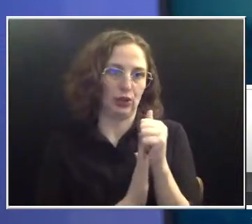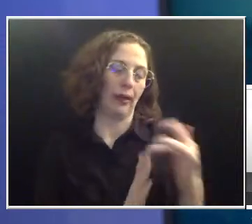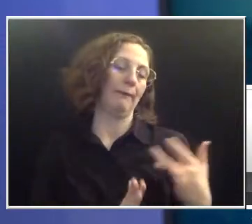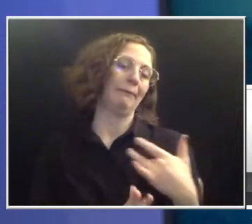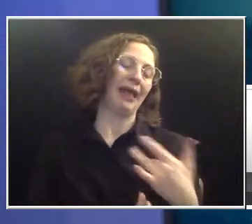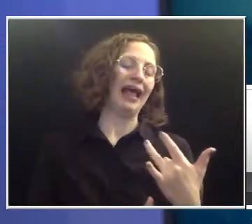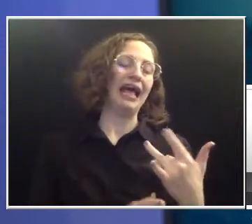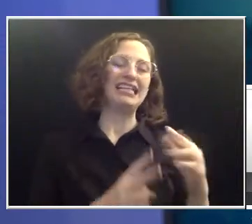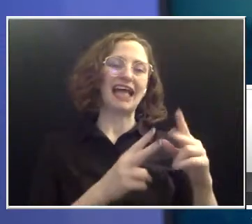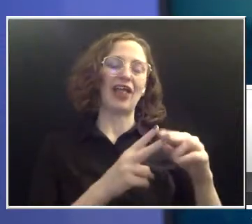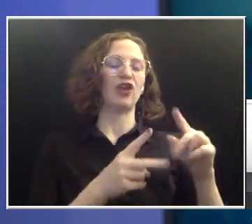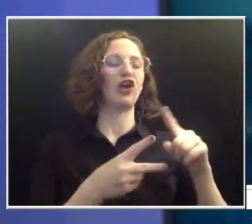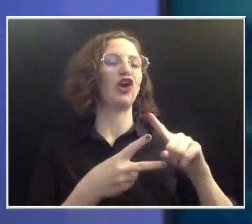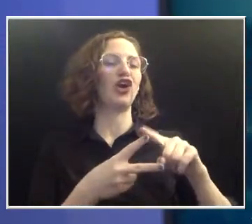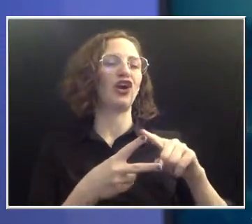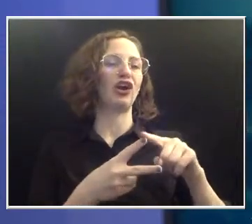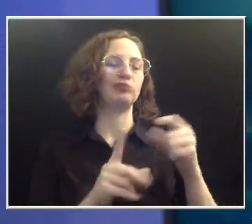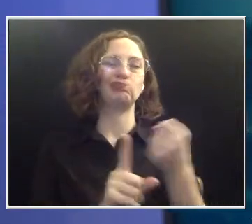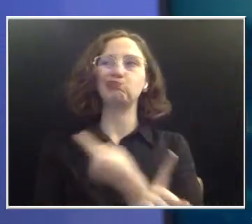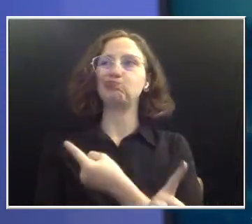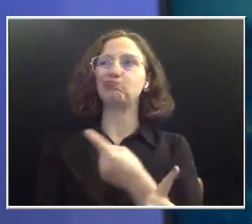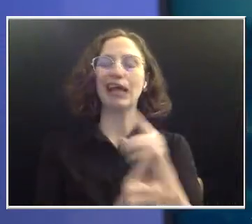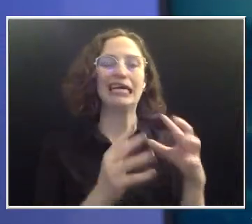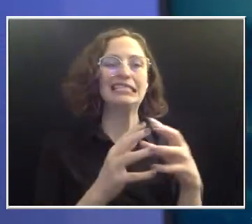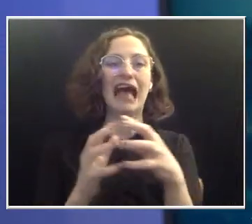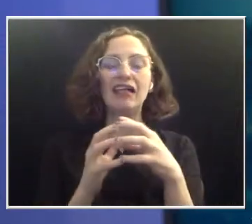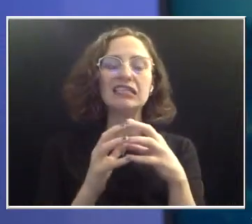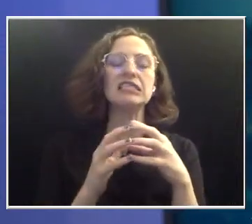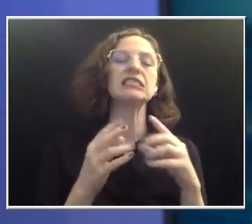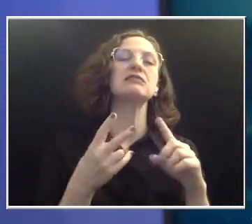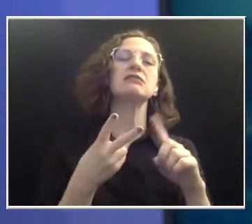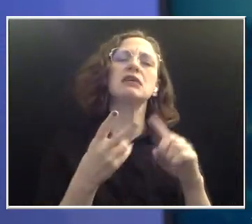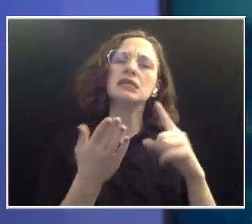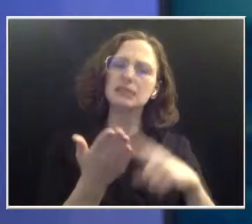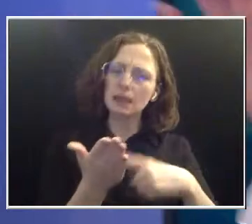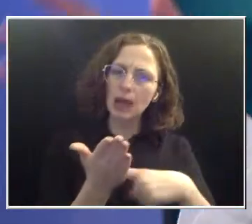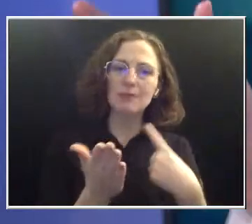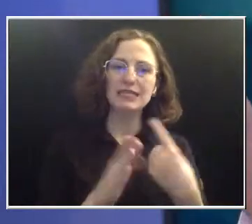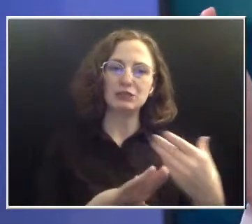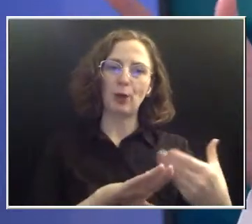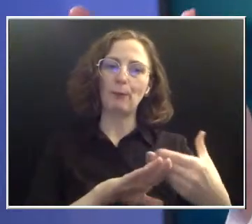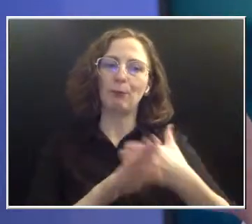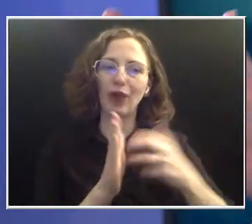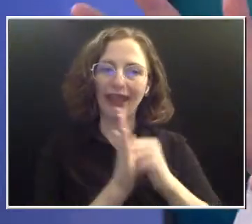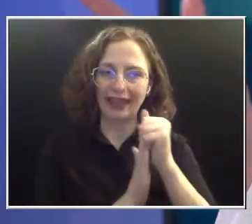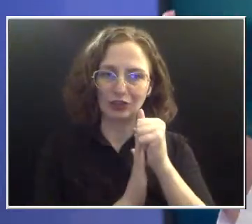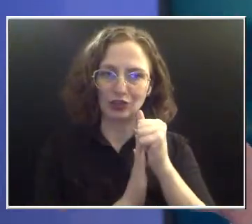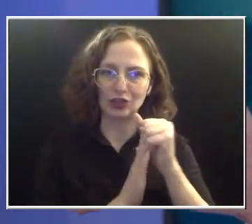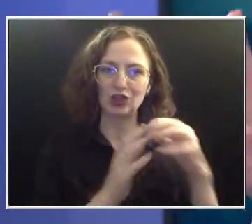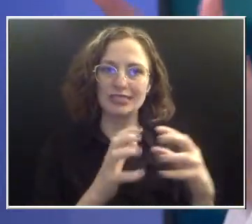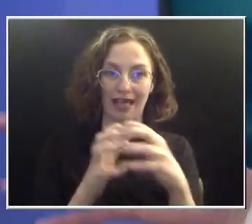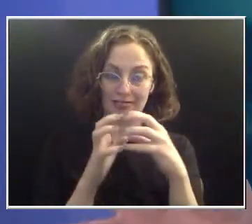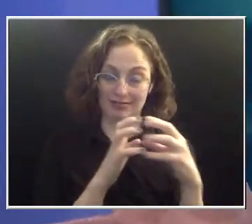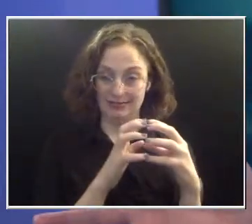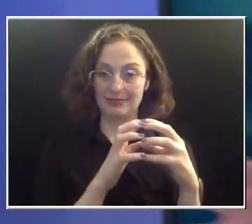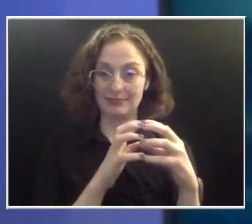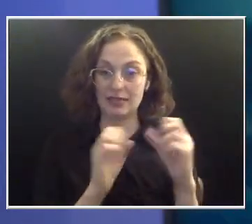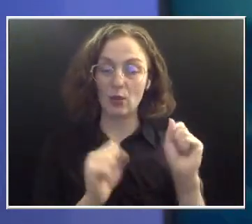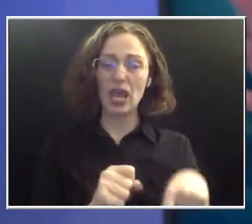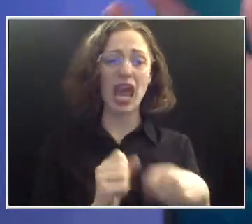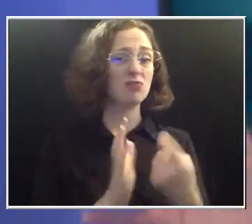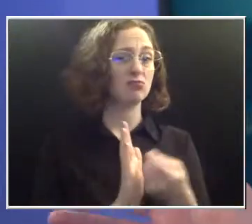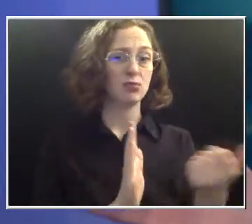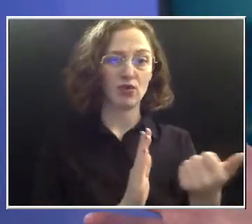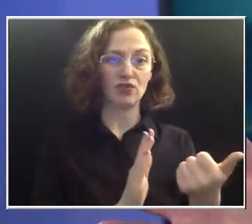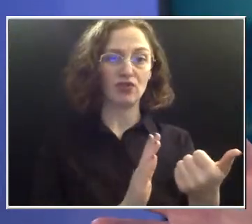up on. Sometimes it's precancerous cells that we can remove and we just follow. She definitely falls in the outlier of someone